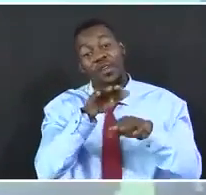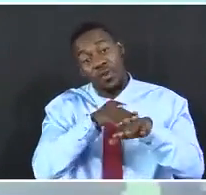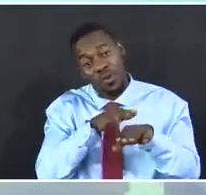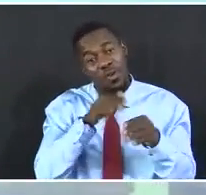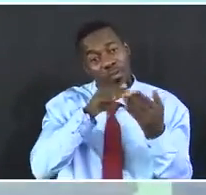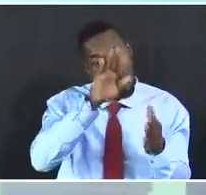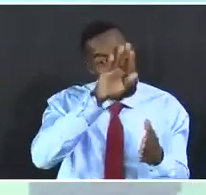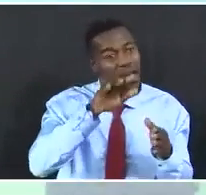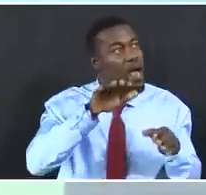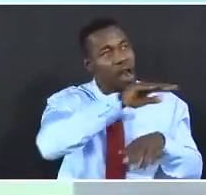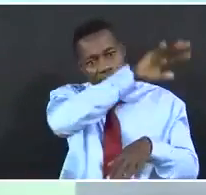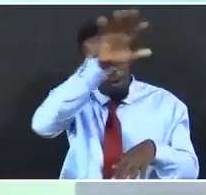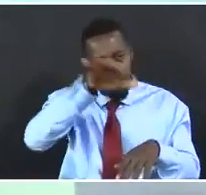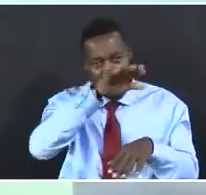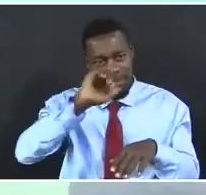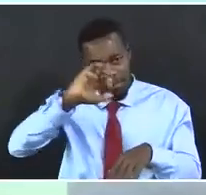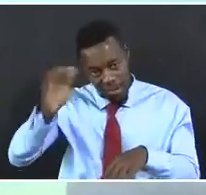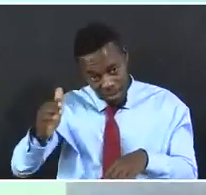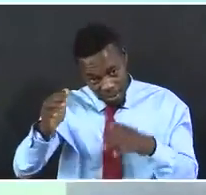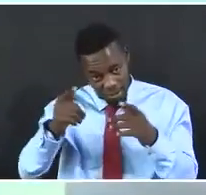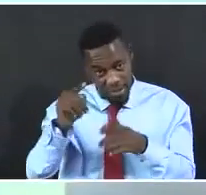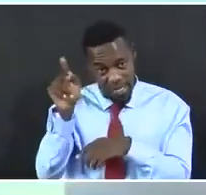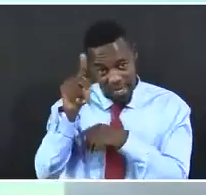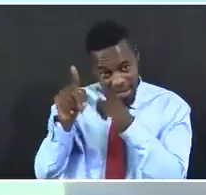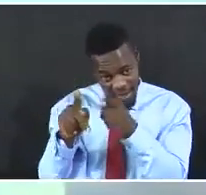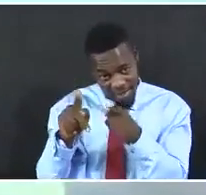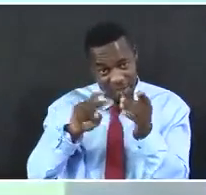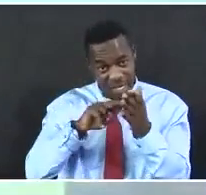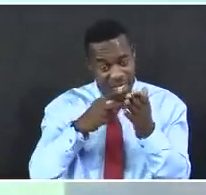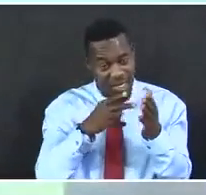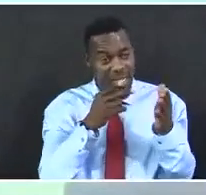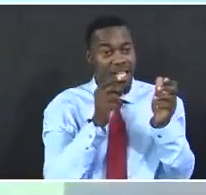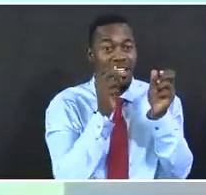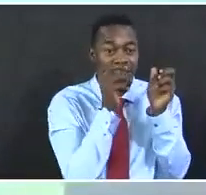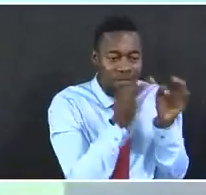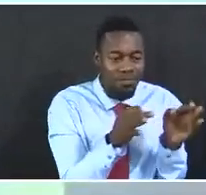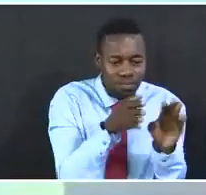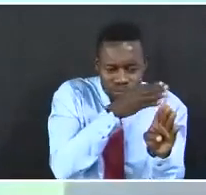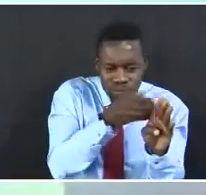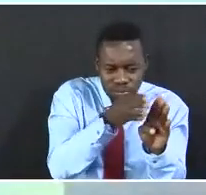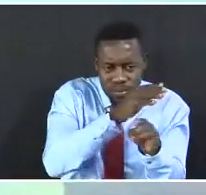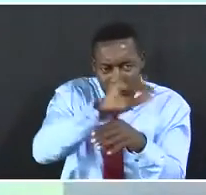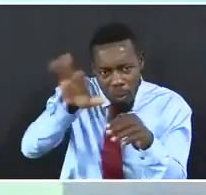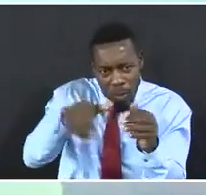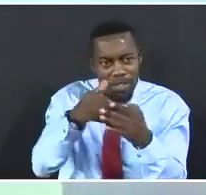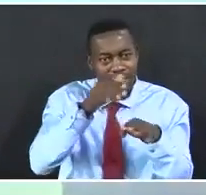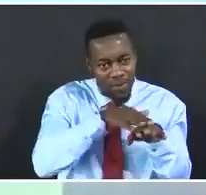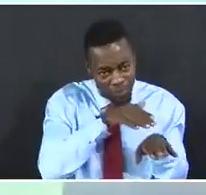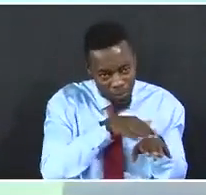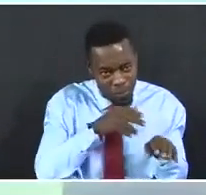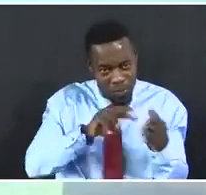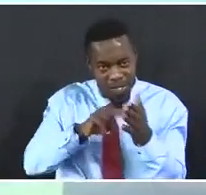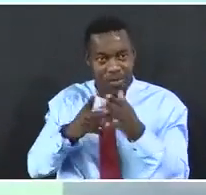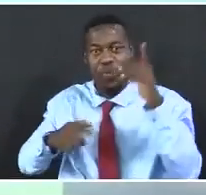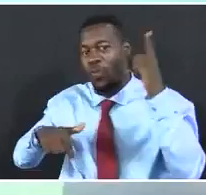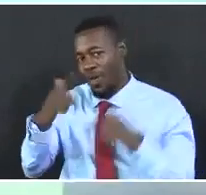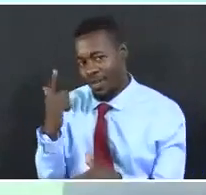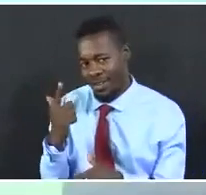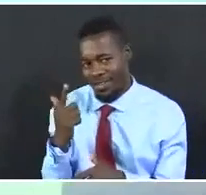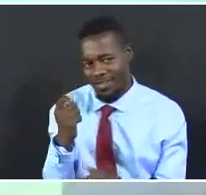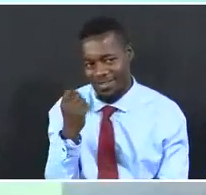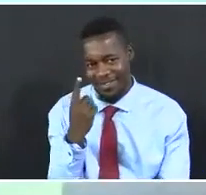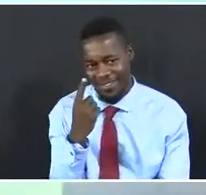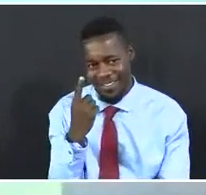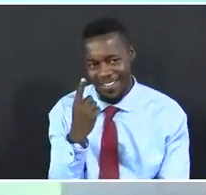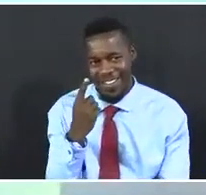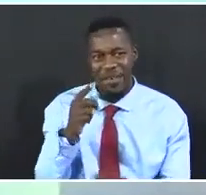certain phrases like, the mountain has become slippery. You remember? The mountain has become slippery. And